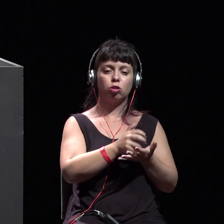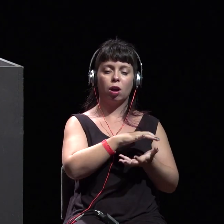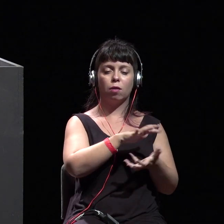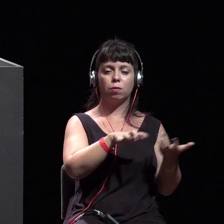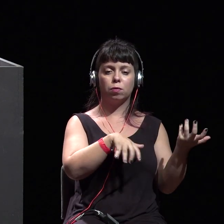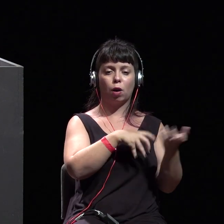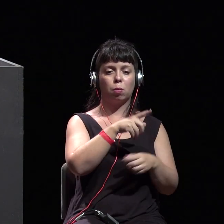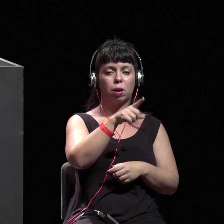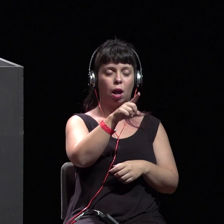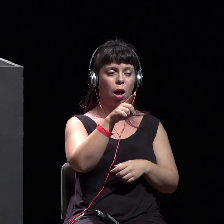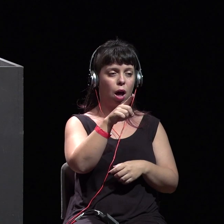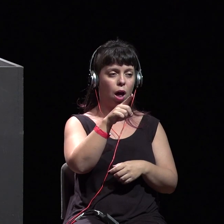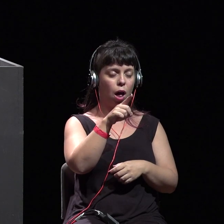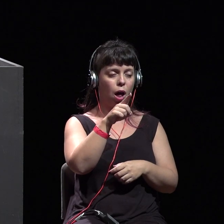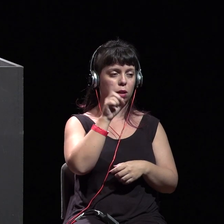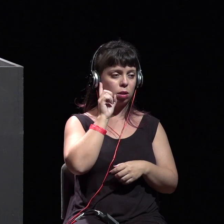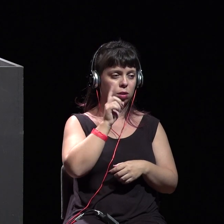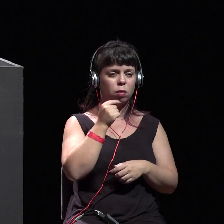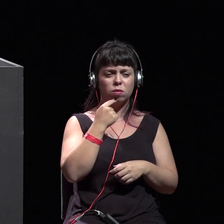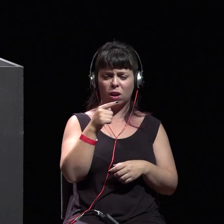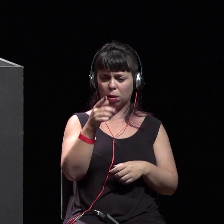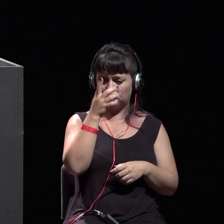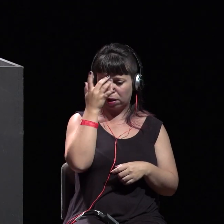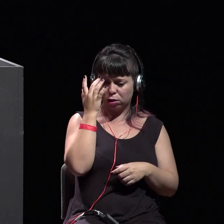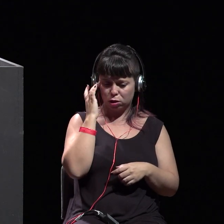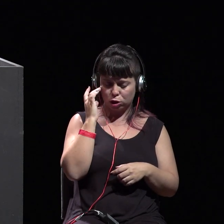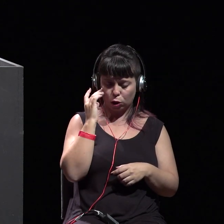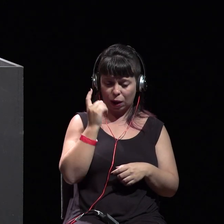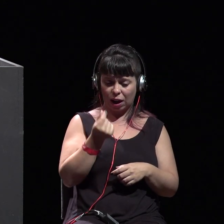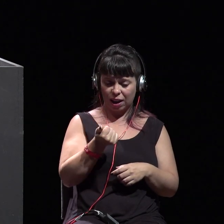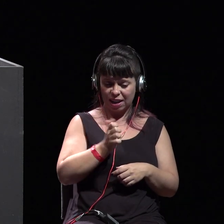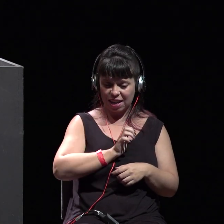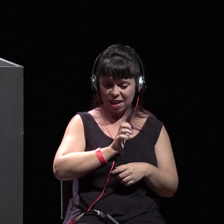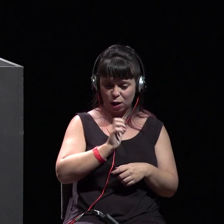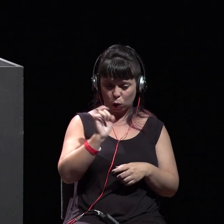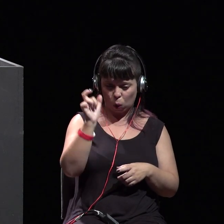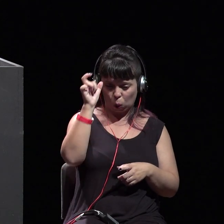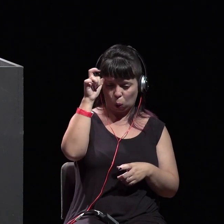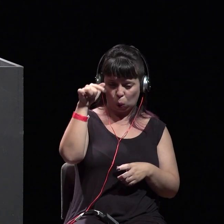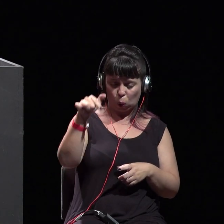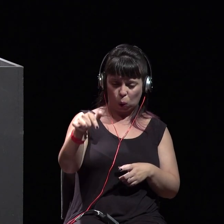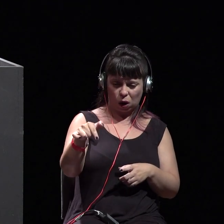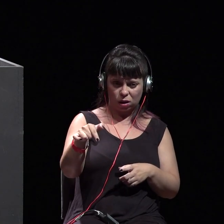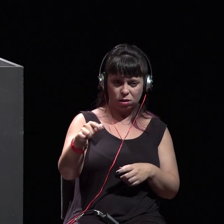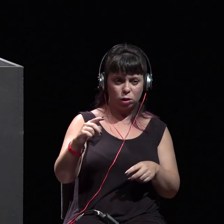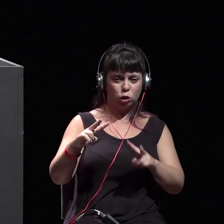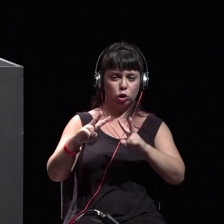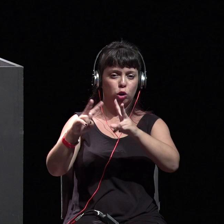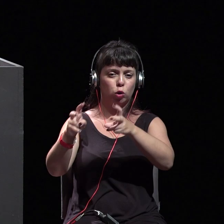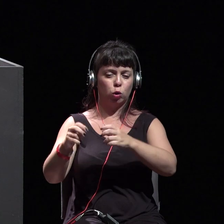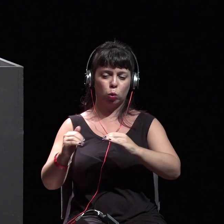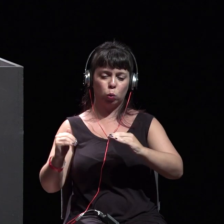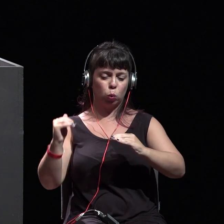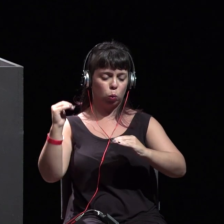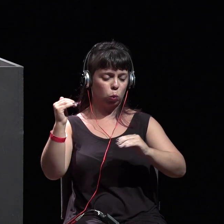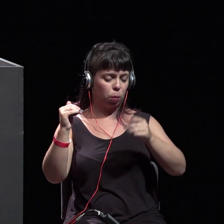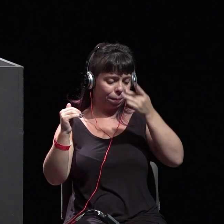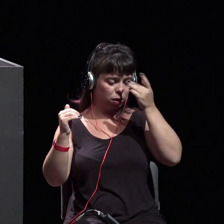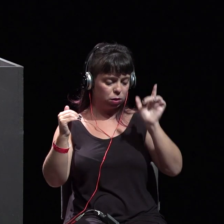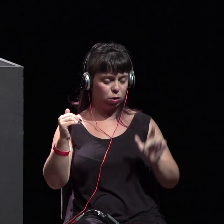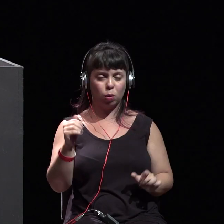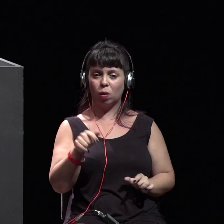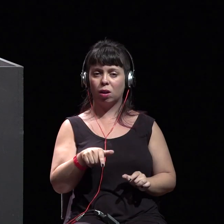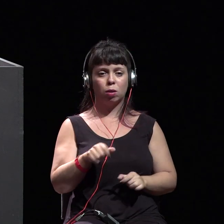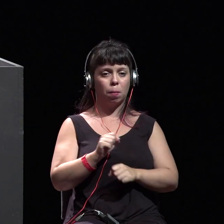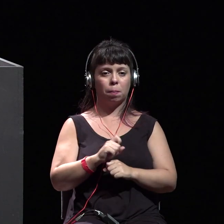wealthy people." His profit over people mentality does not end there. Not even 10 days later, he